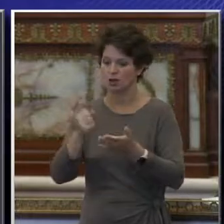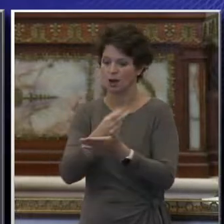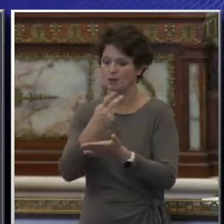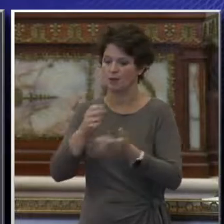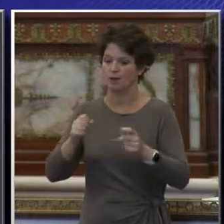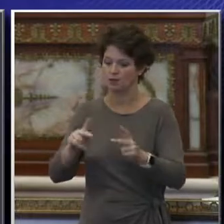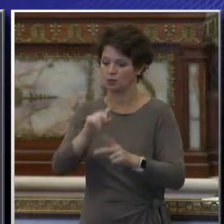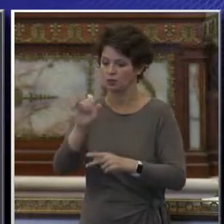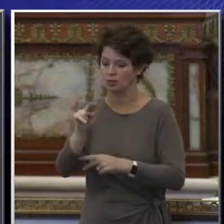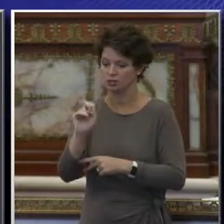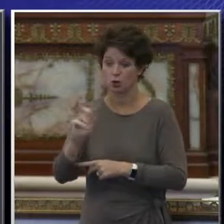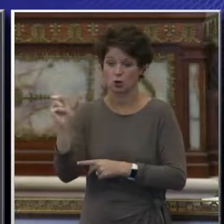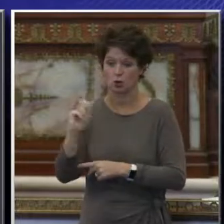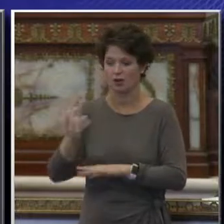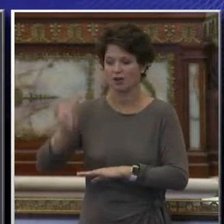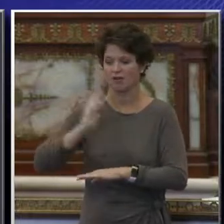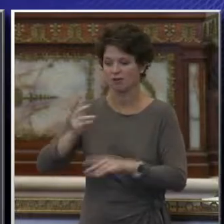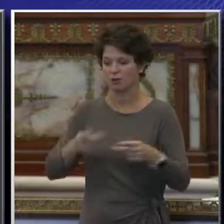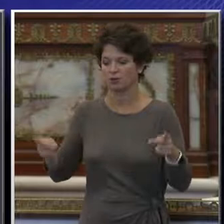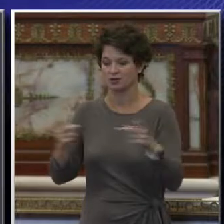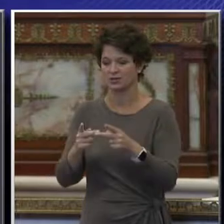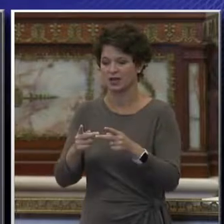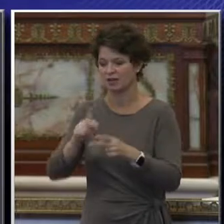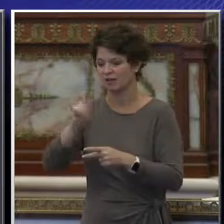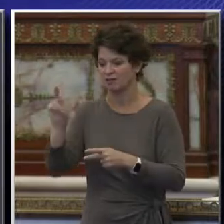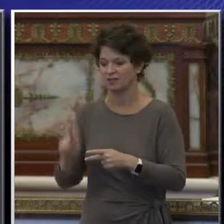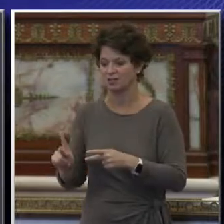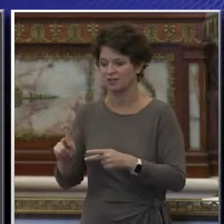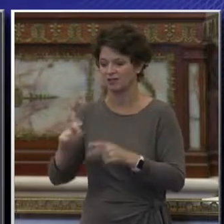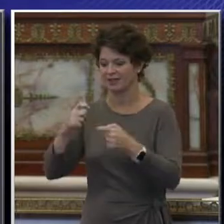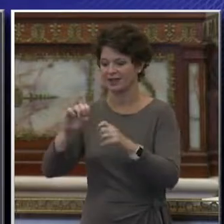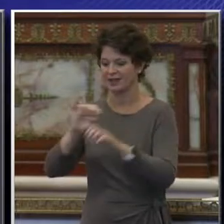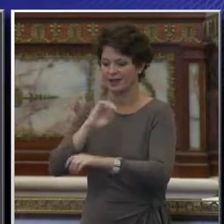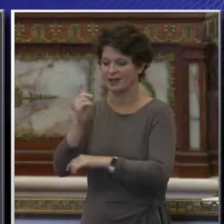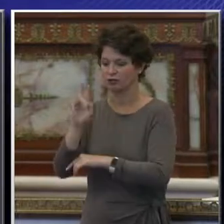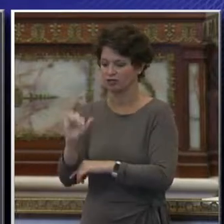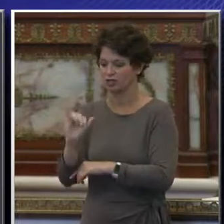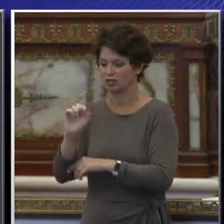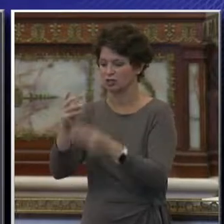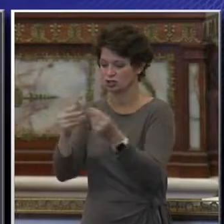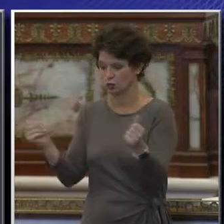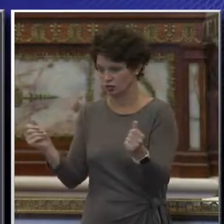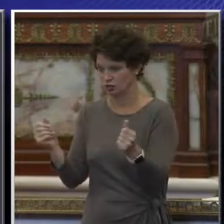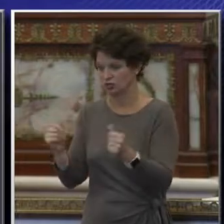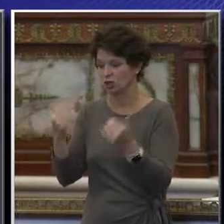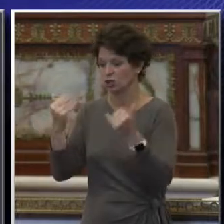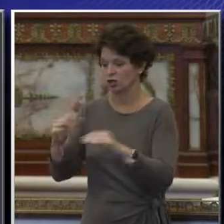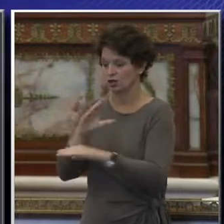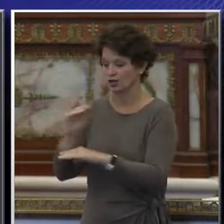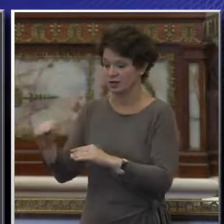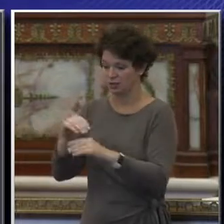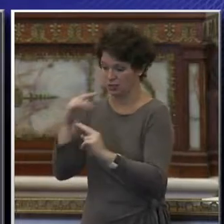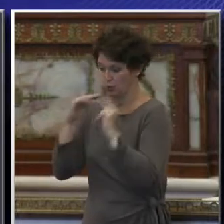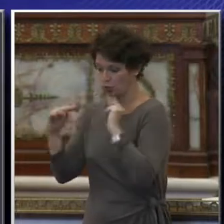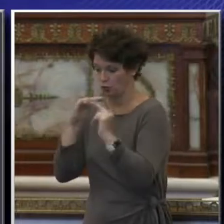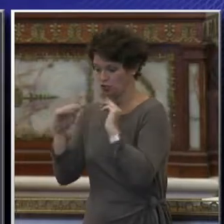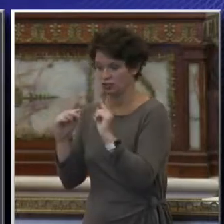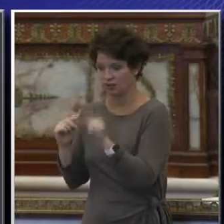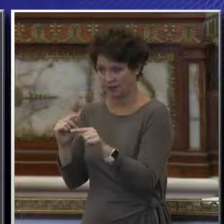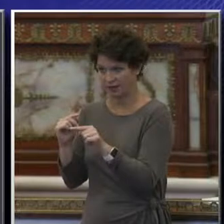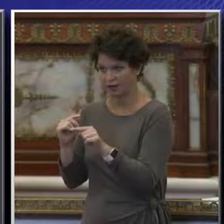Zone at the former site of Philadelphia Energy Solutions. The current company that's in negotiation